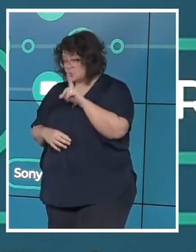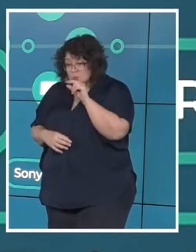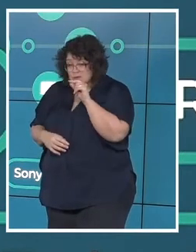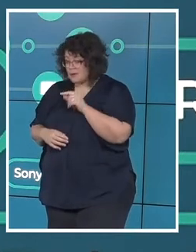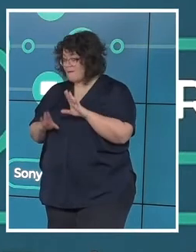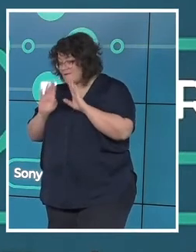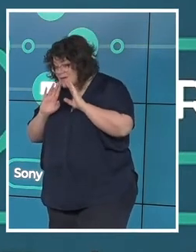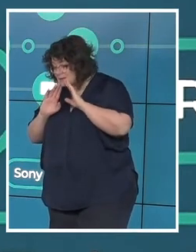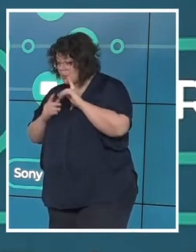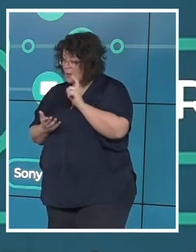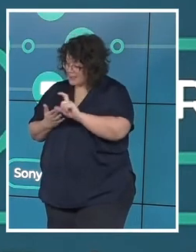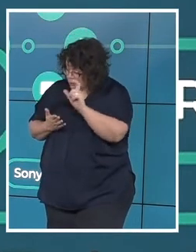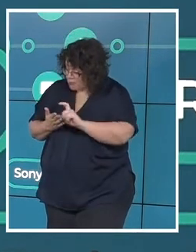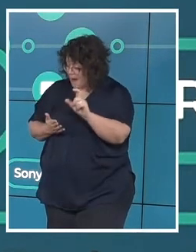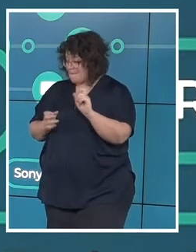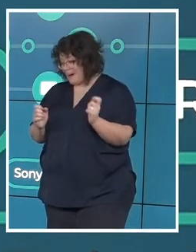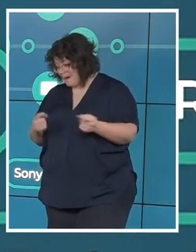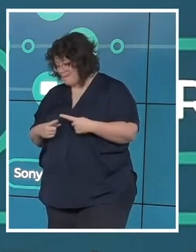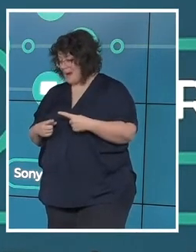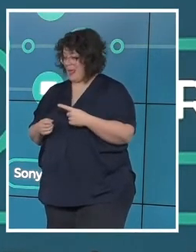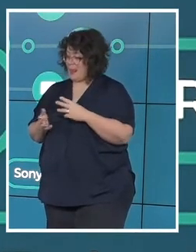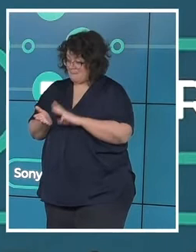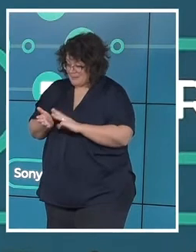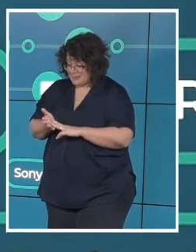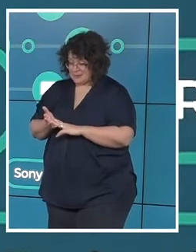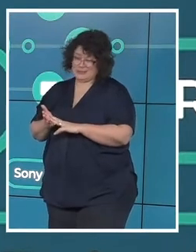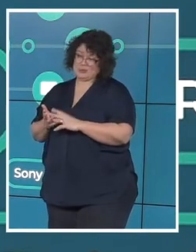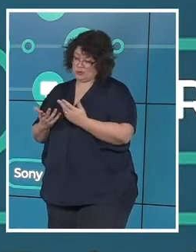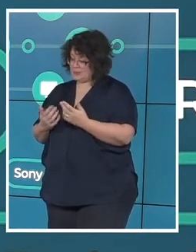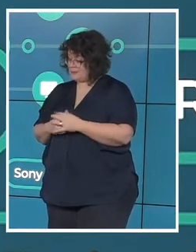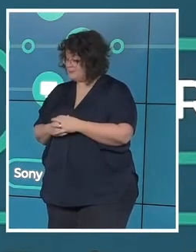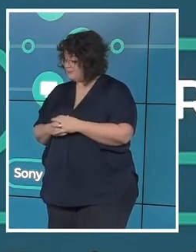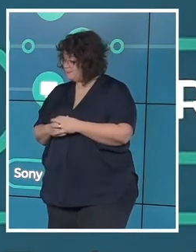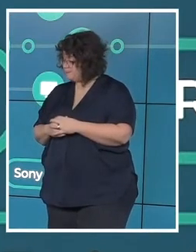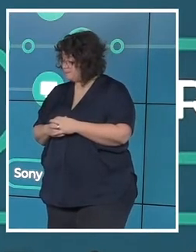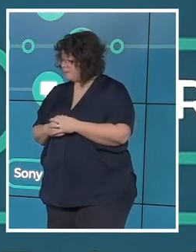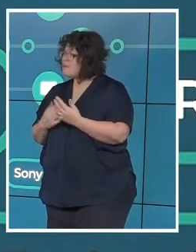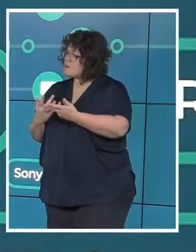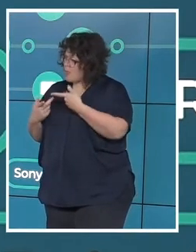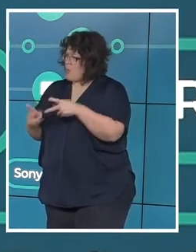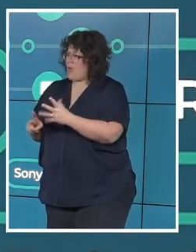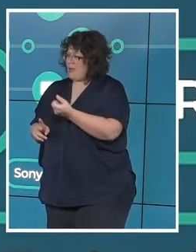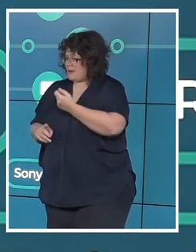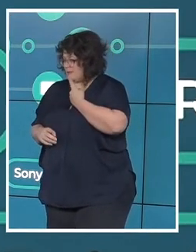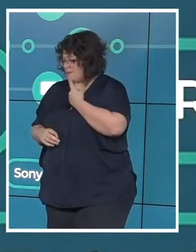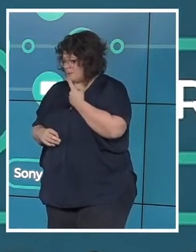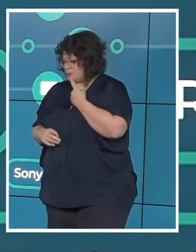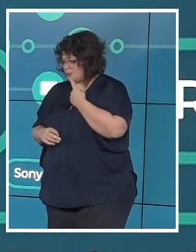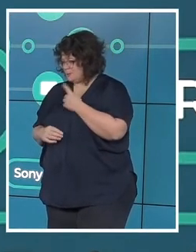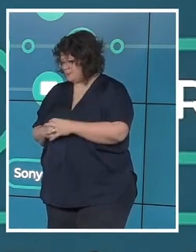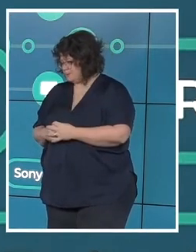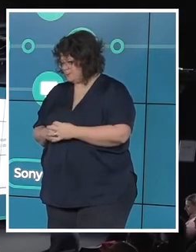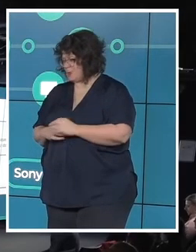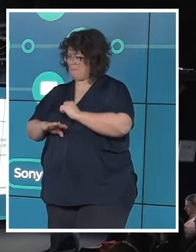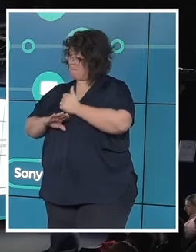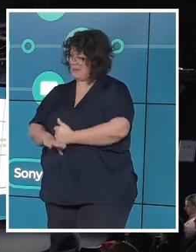get information. So yeah, basic digital information. Cool, thank you.